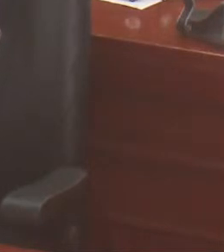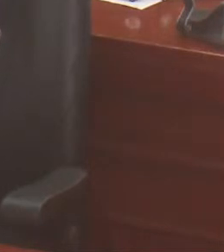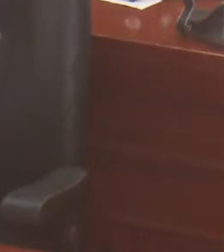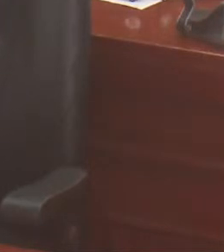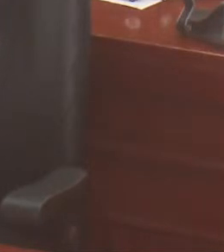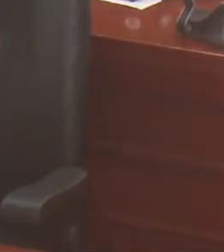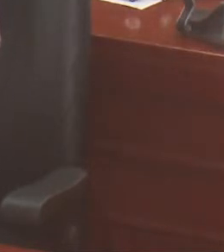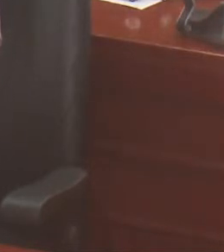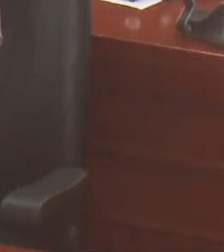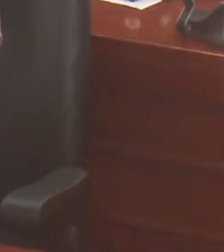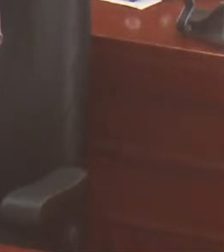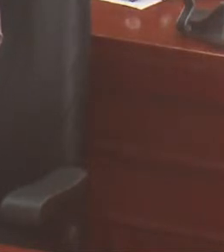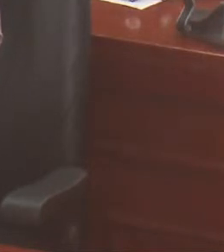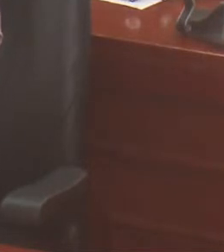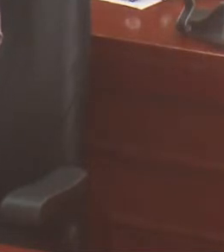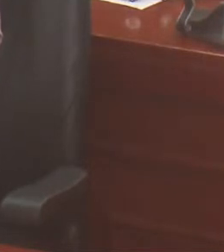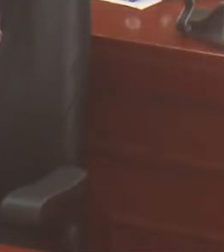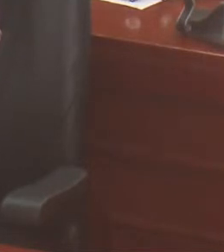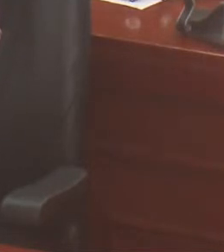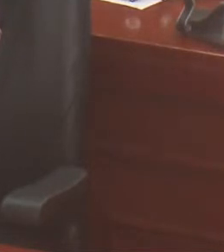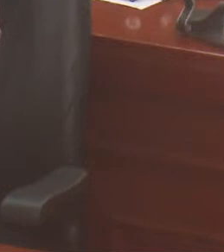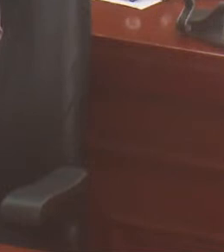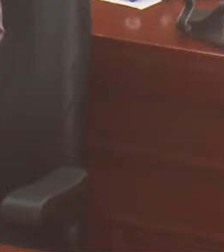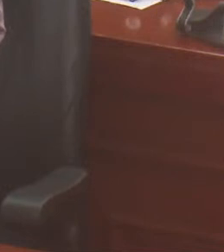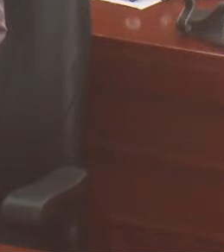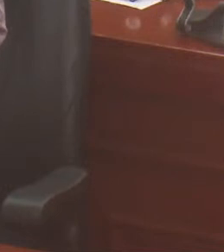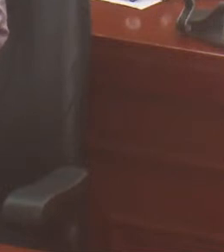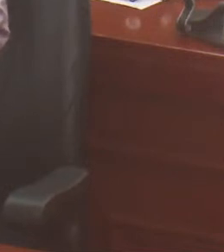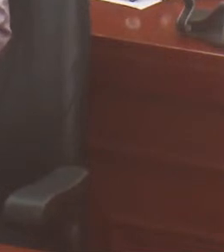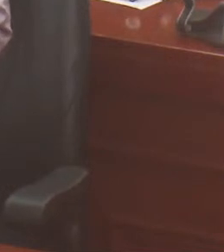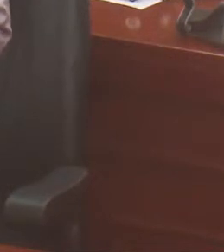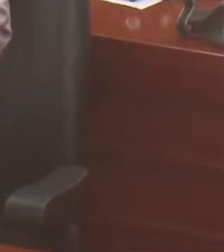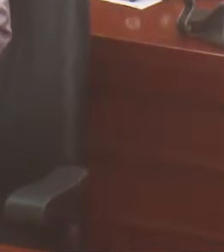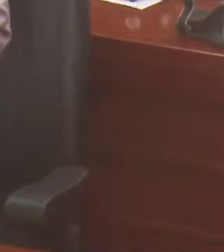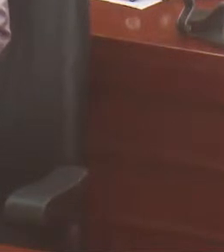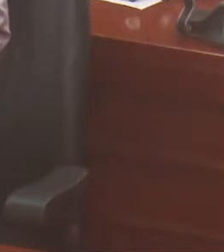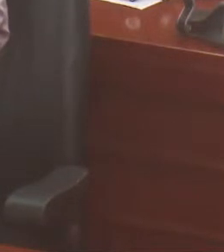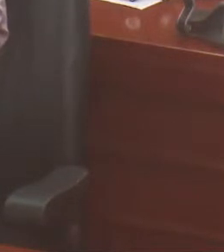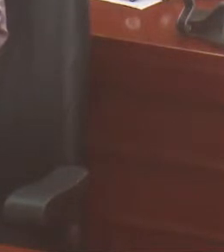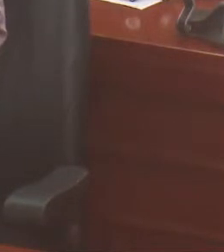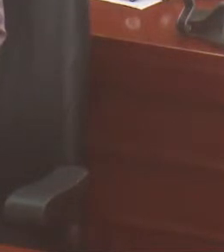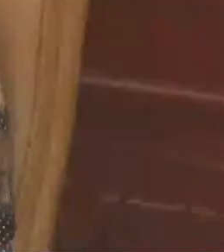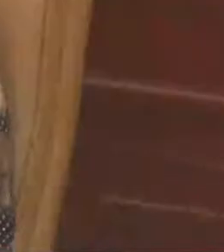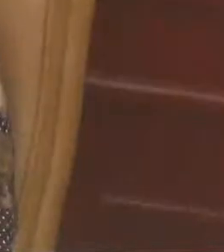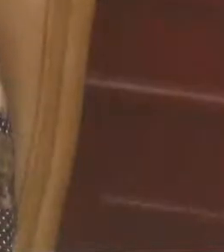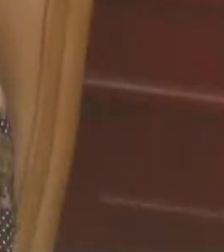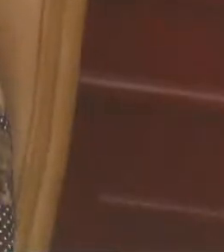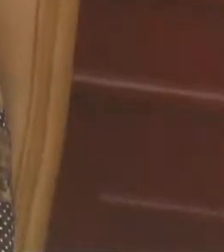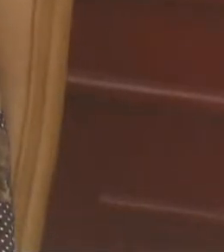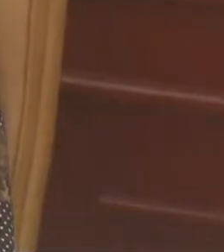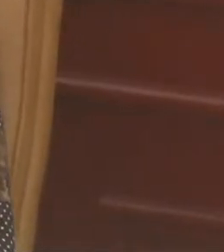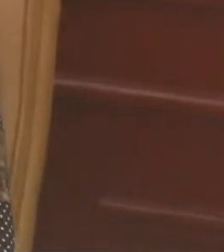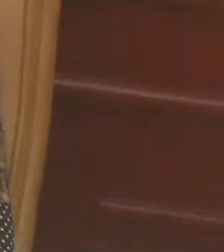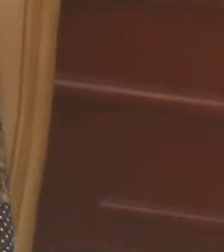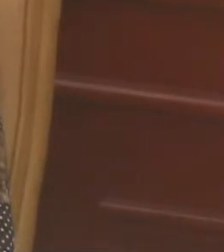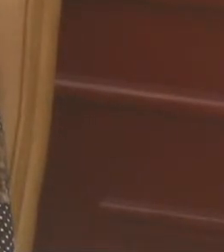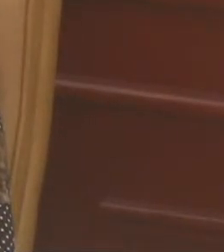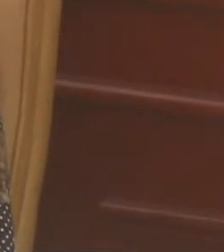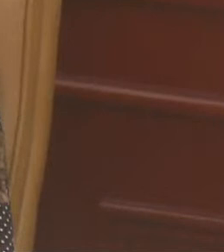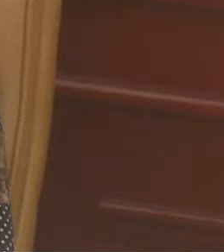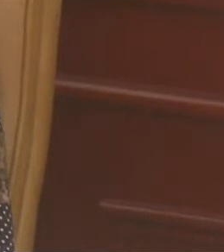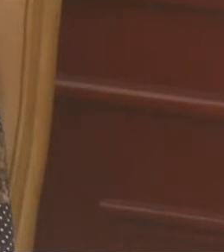teeming unemployed youth. Two, maintain sustainable and efficient public spending.